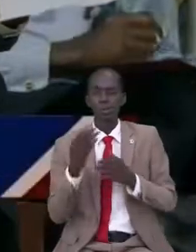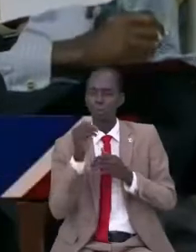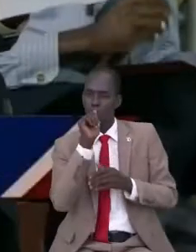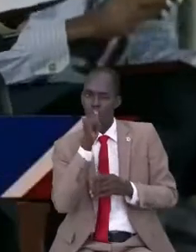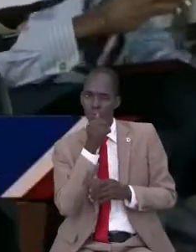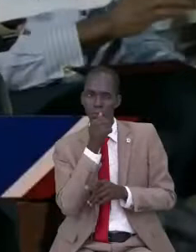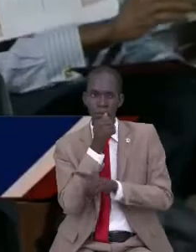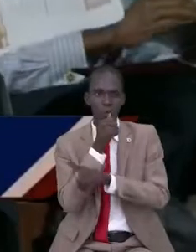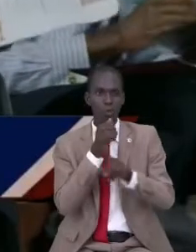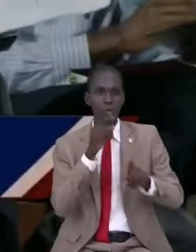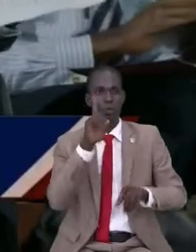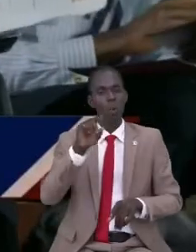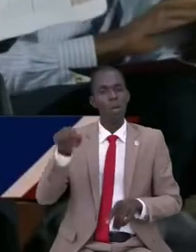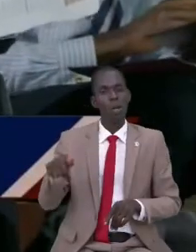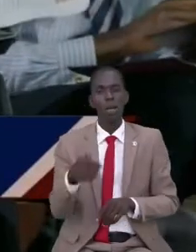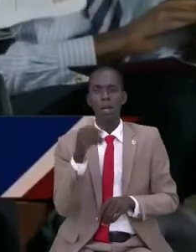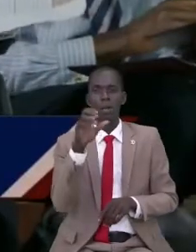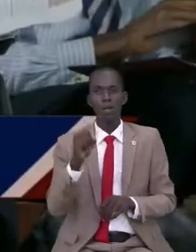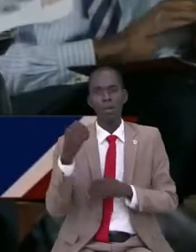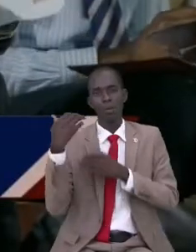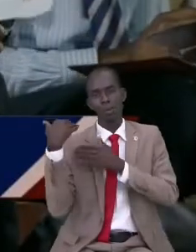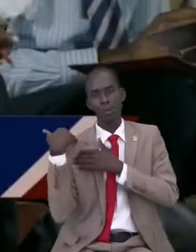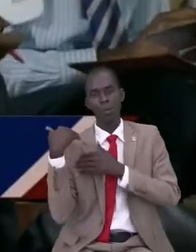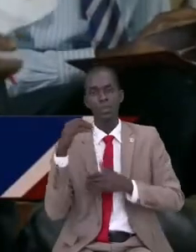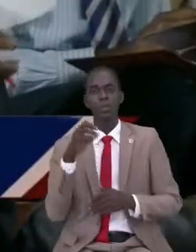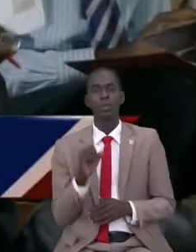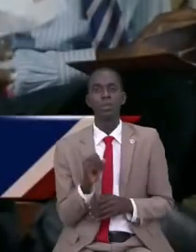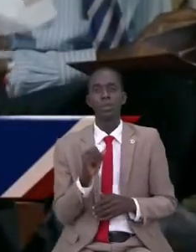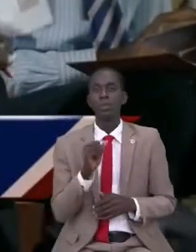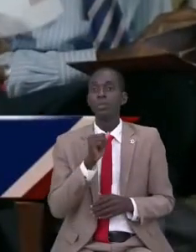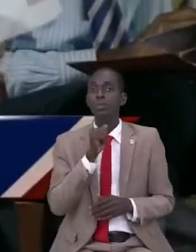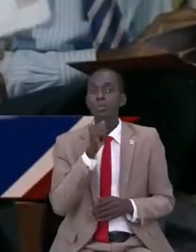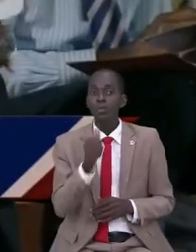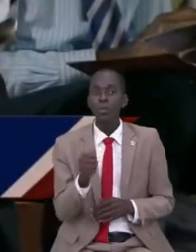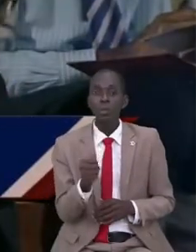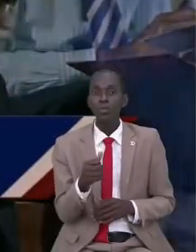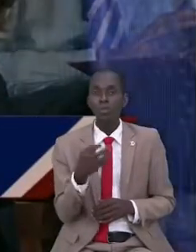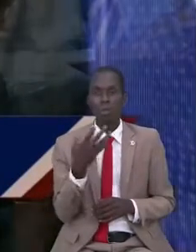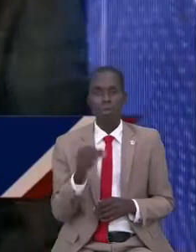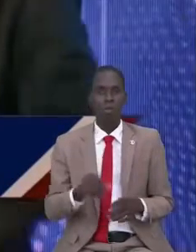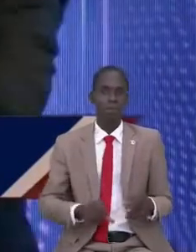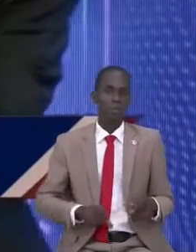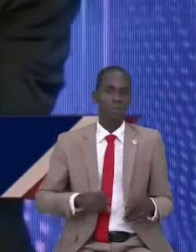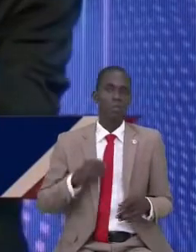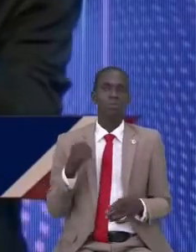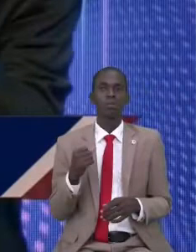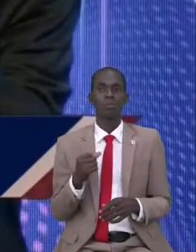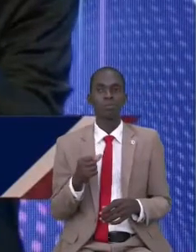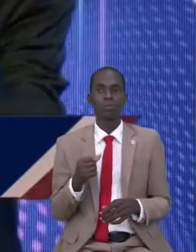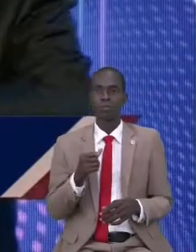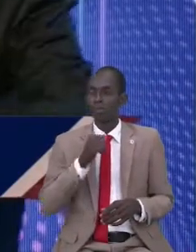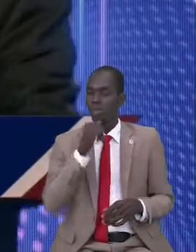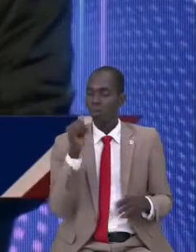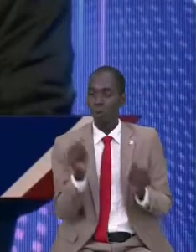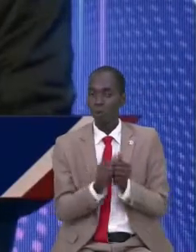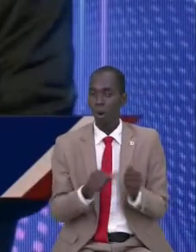one another's burdens, not with pride, not with arrogance,